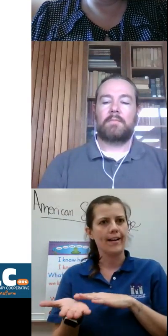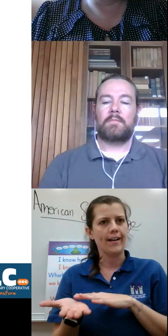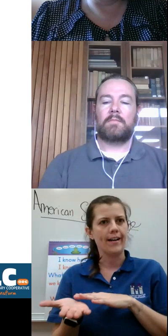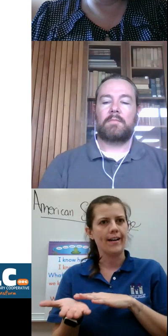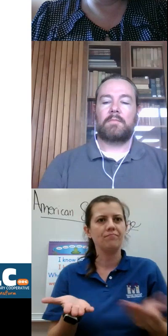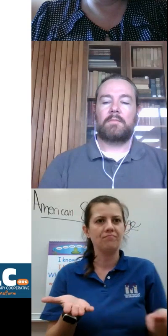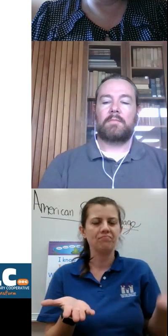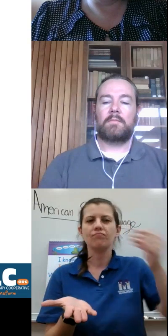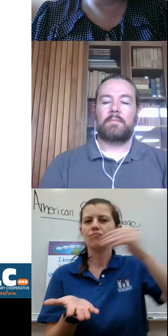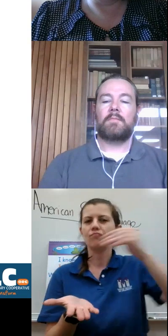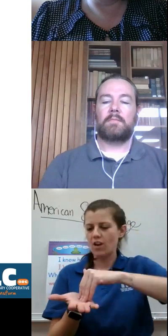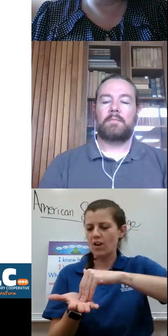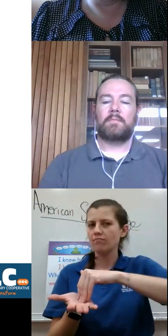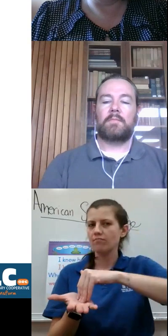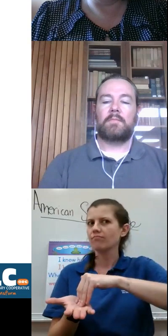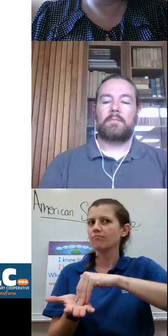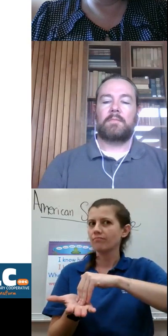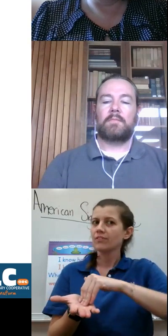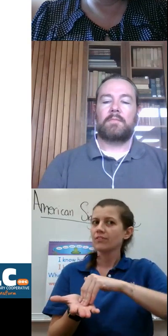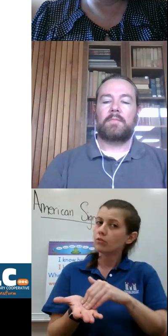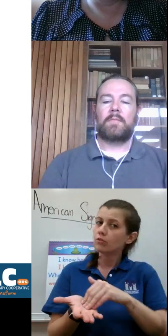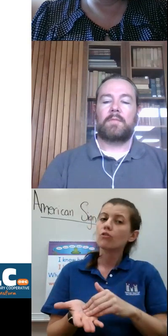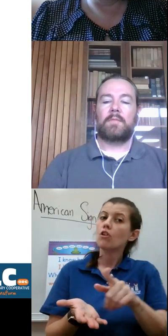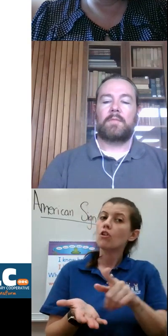so strong hand. Okay?